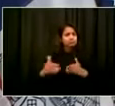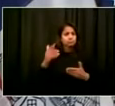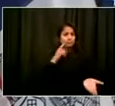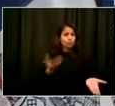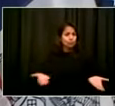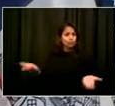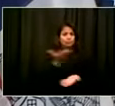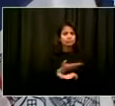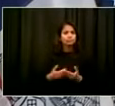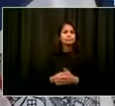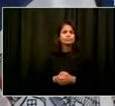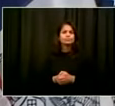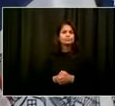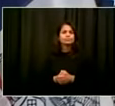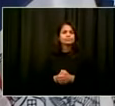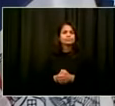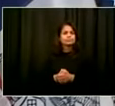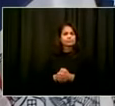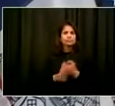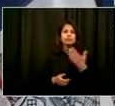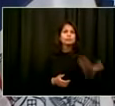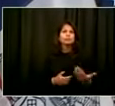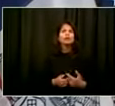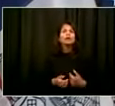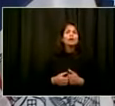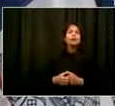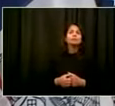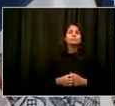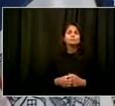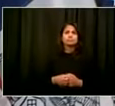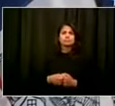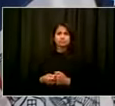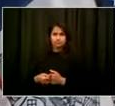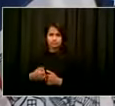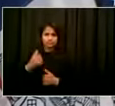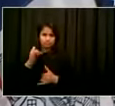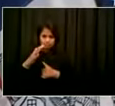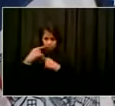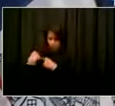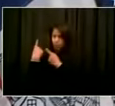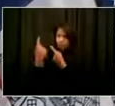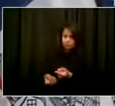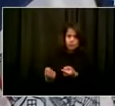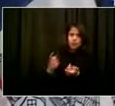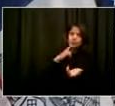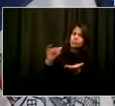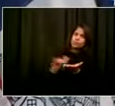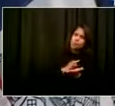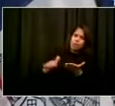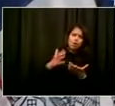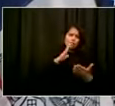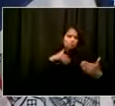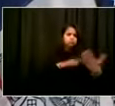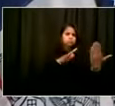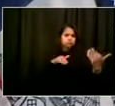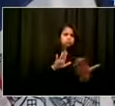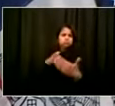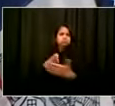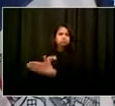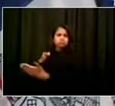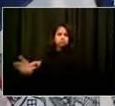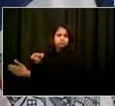tough challenge that, as usual, New Yorkers met and exceeded all expectations. That this is about Census 2020. We're now